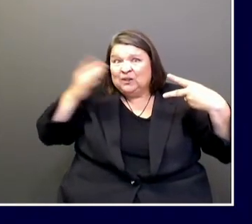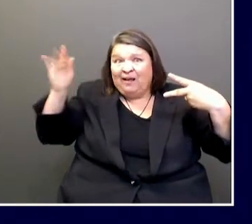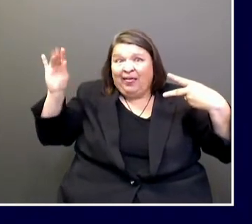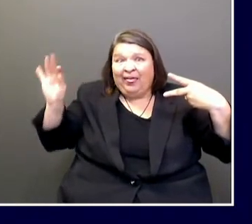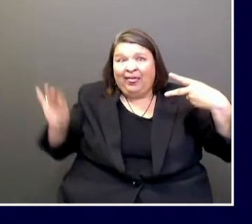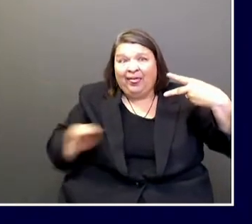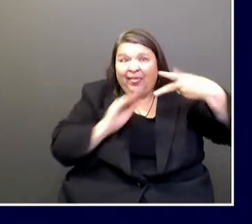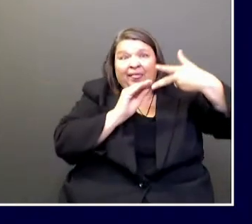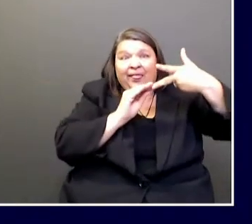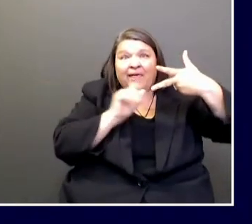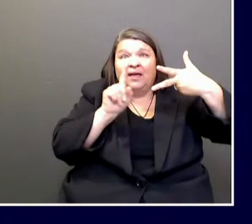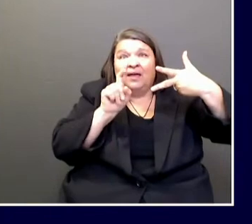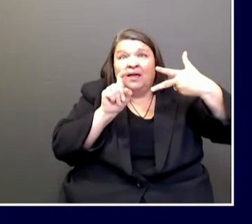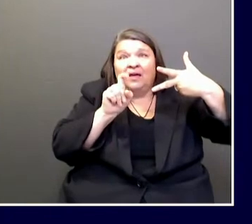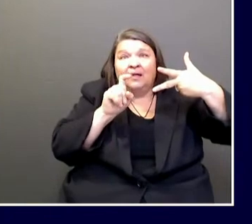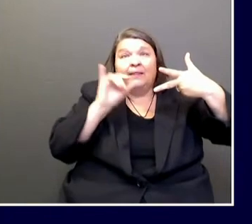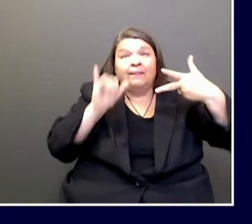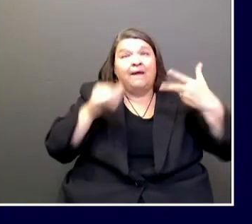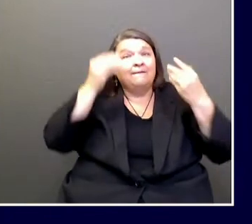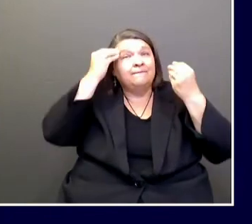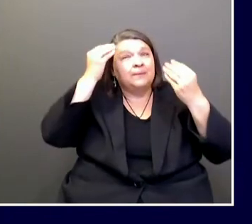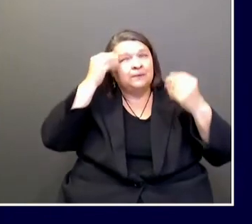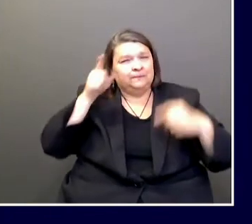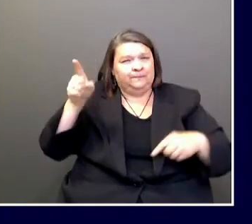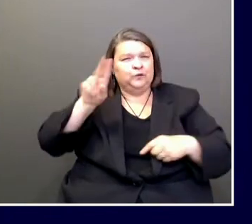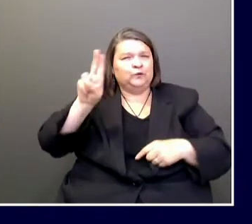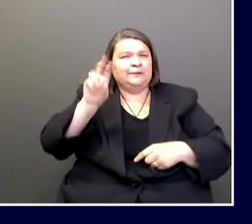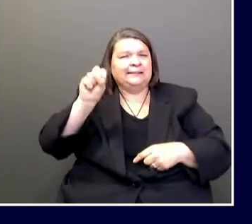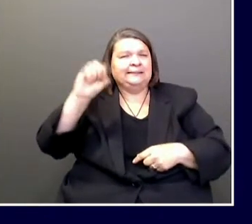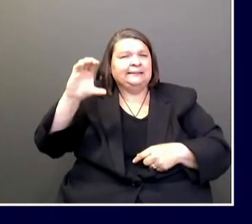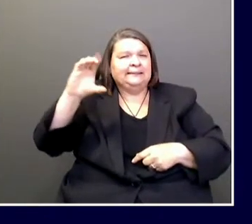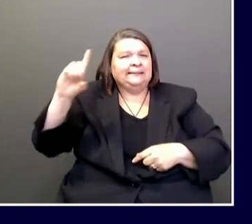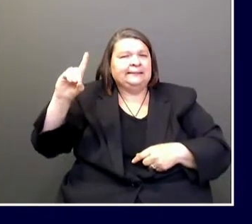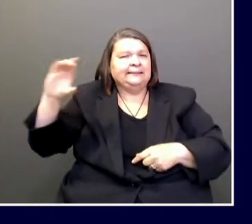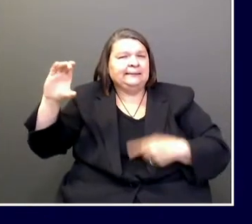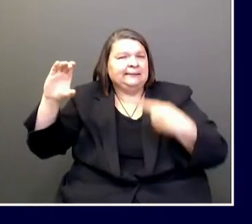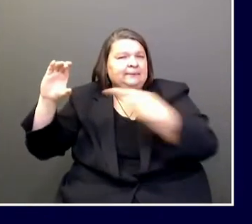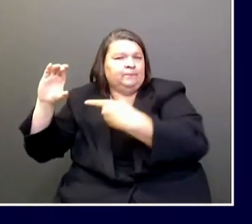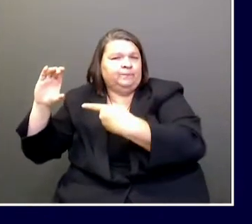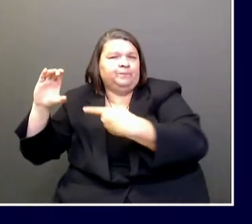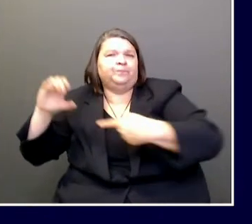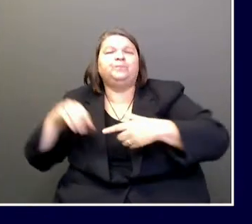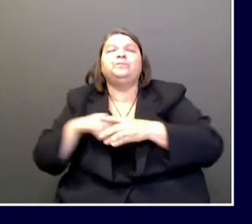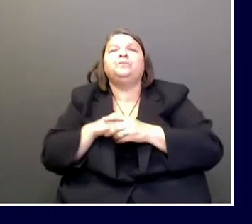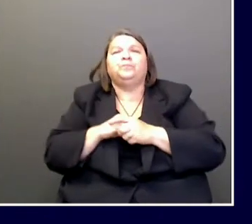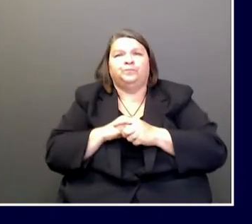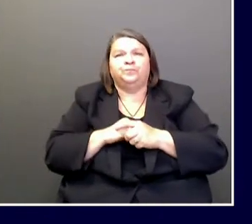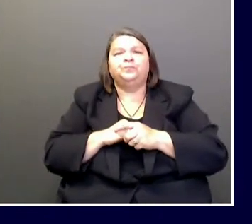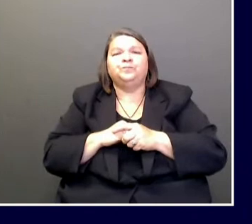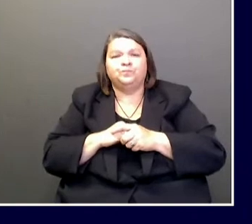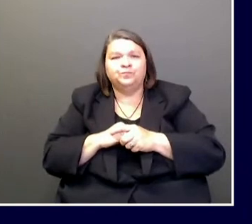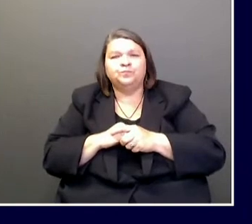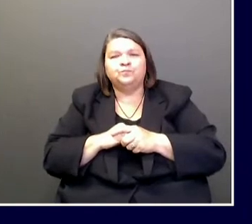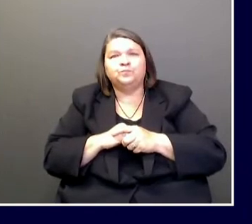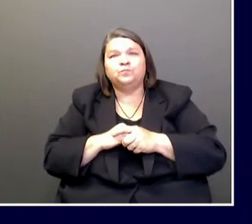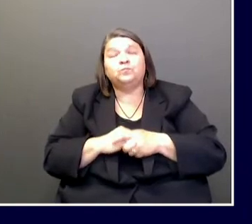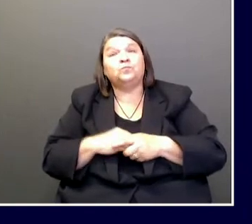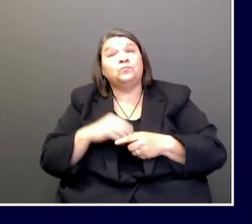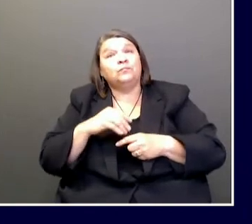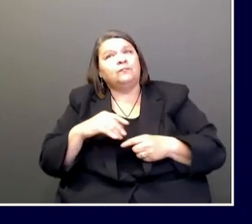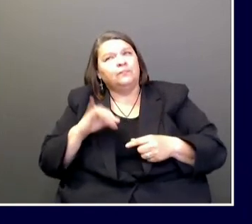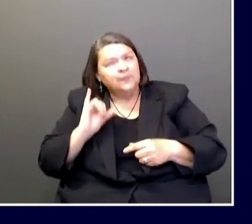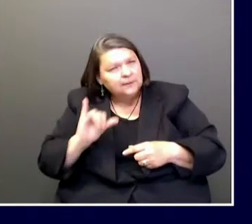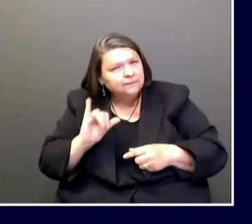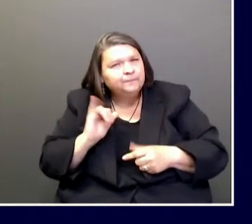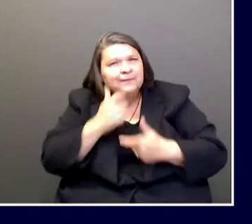website. But to answer your question, we've taken a look at that. Interestingly, Patrick, York and